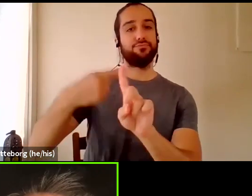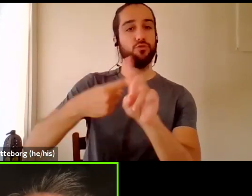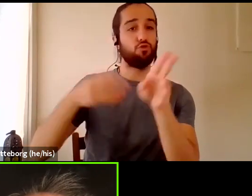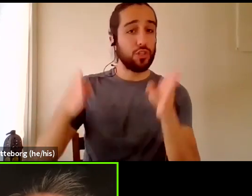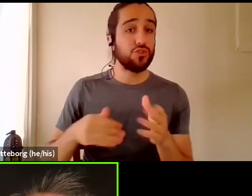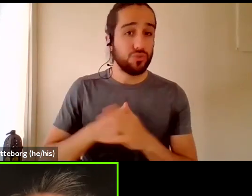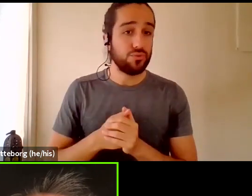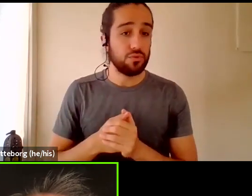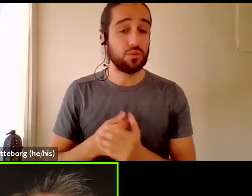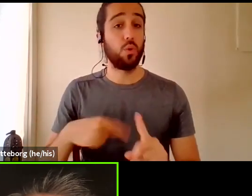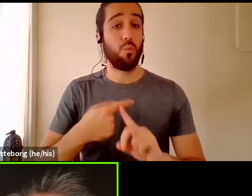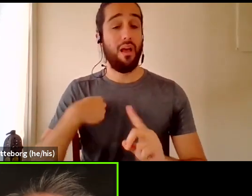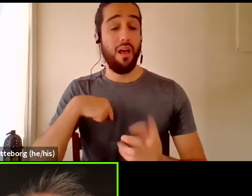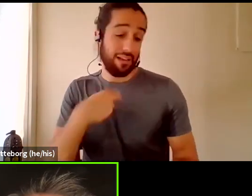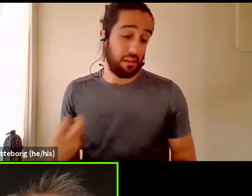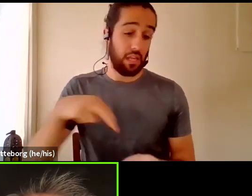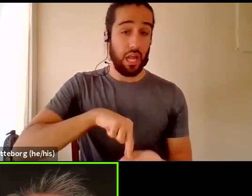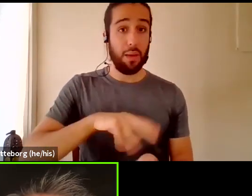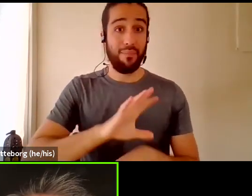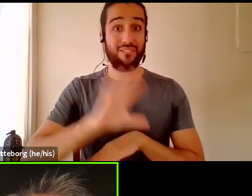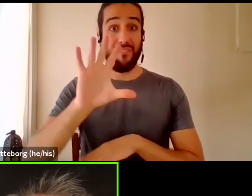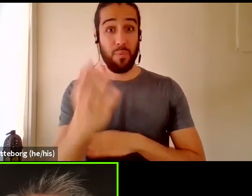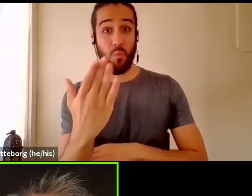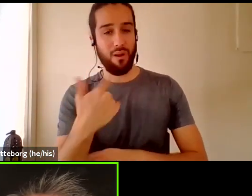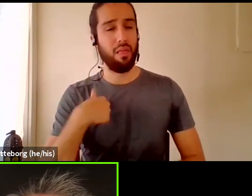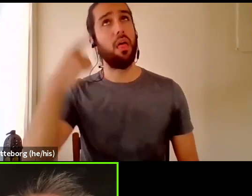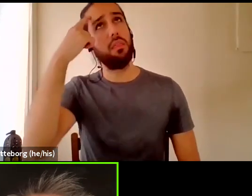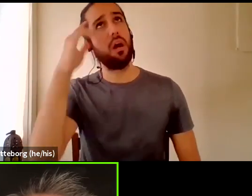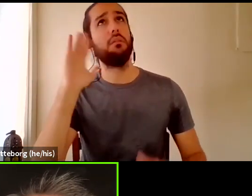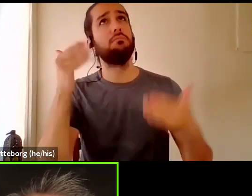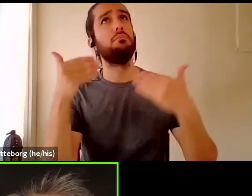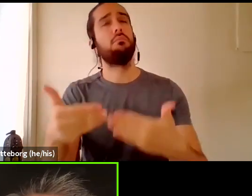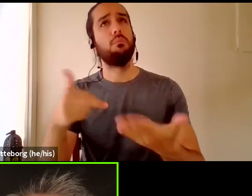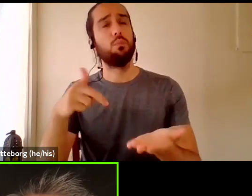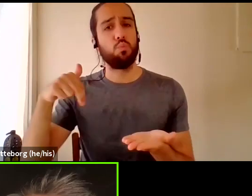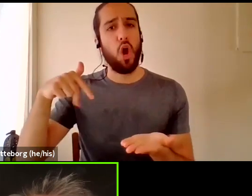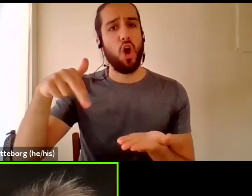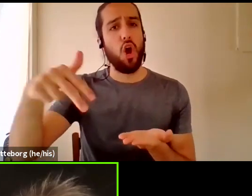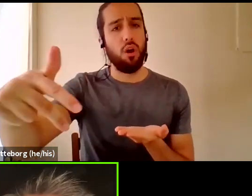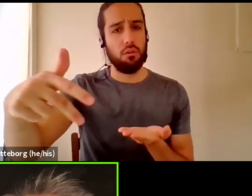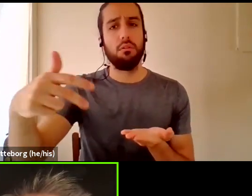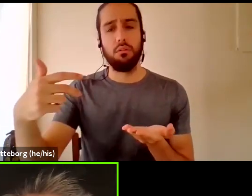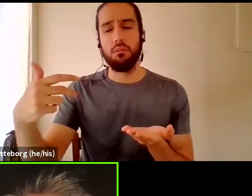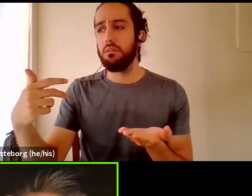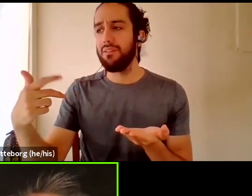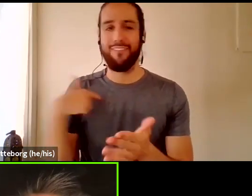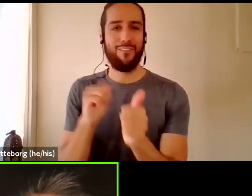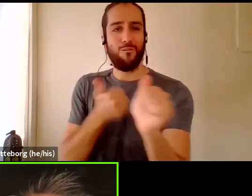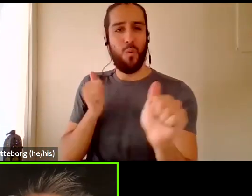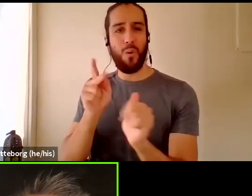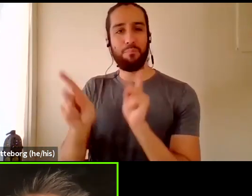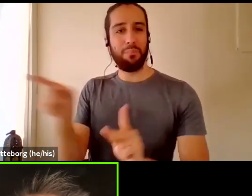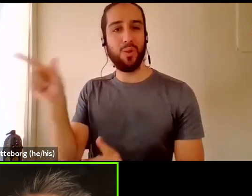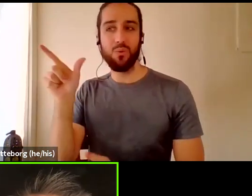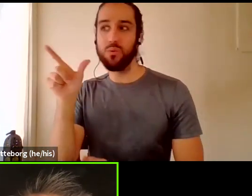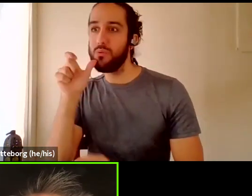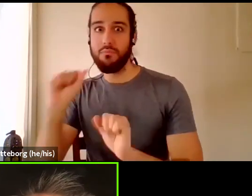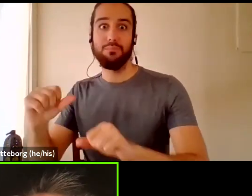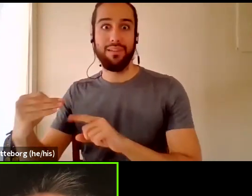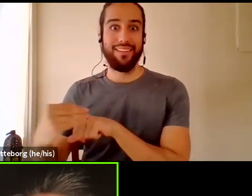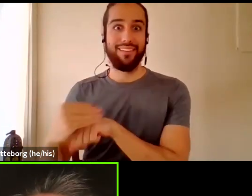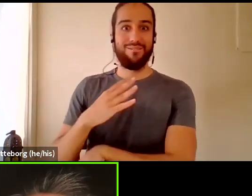in the morning thinking I'm going to do my walk and avoid anybody who might infect me in any way,